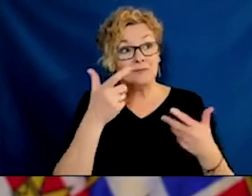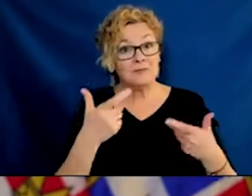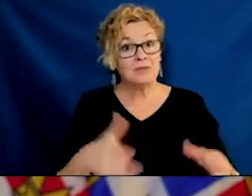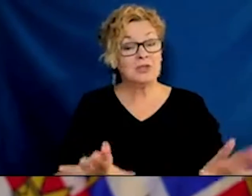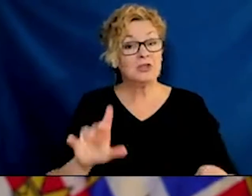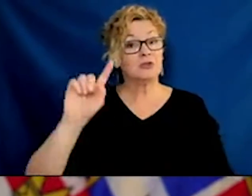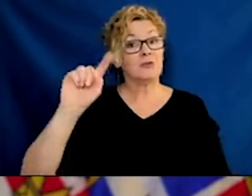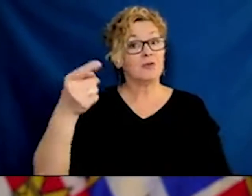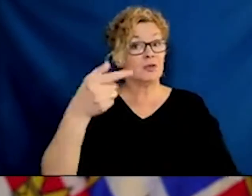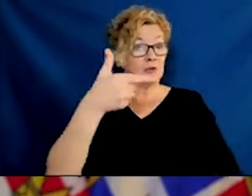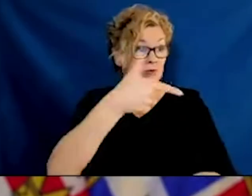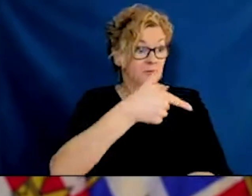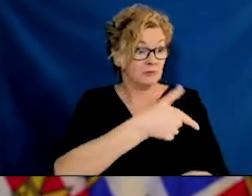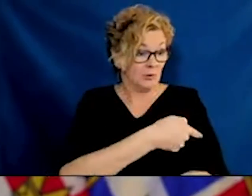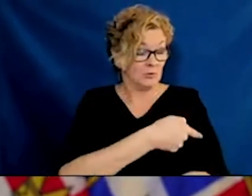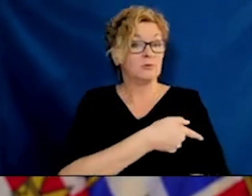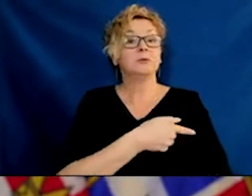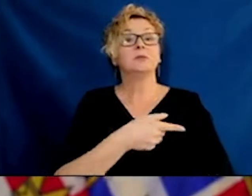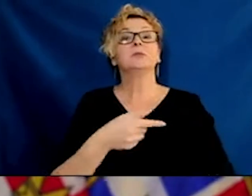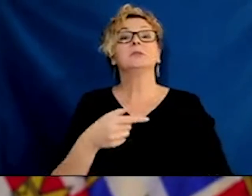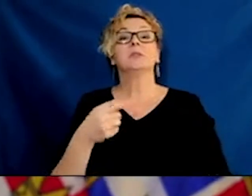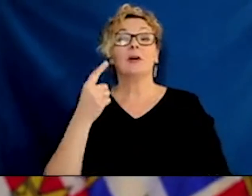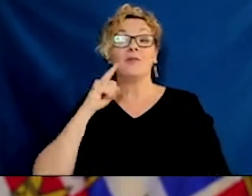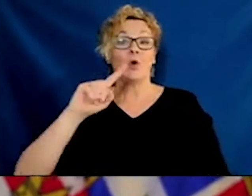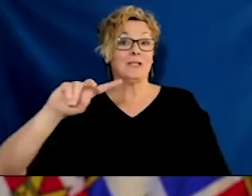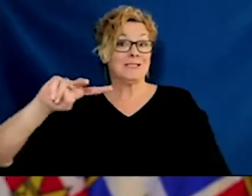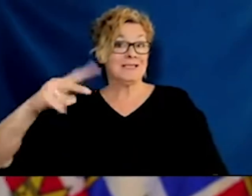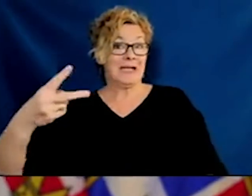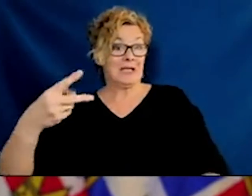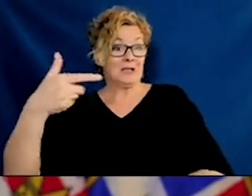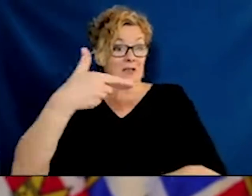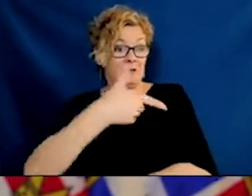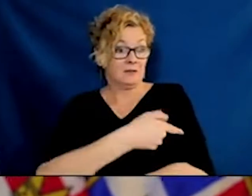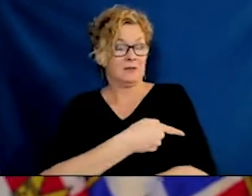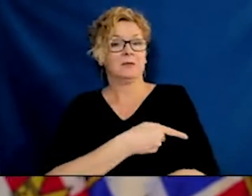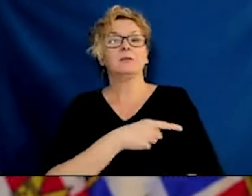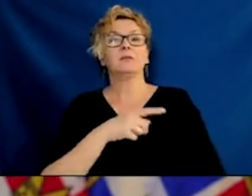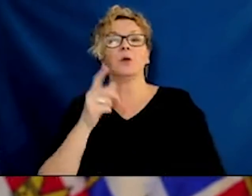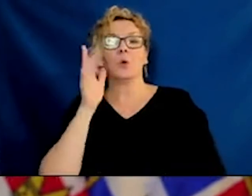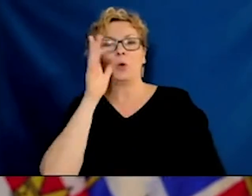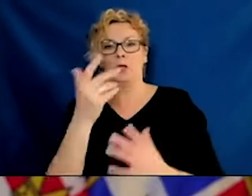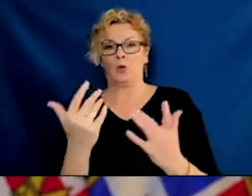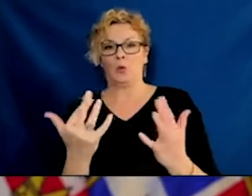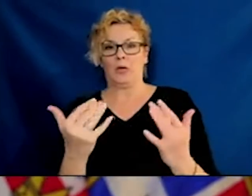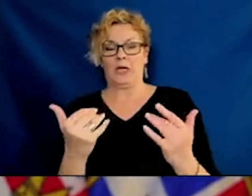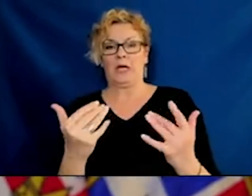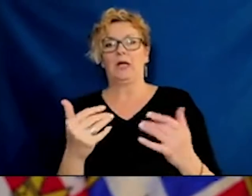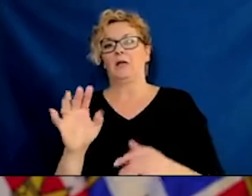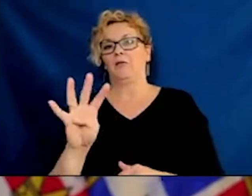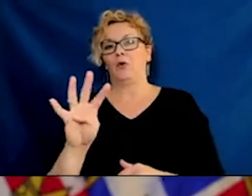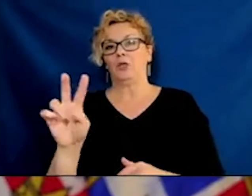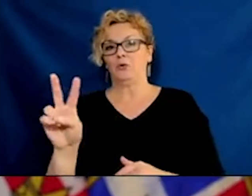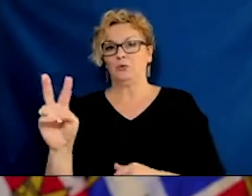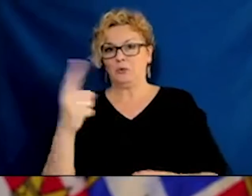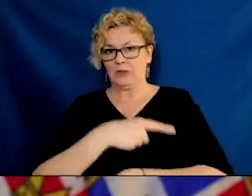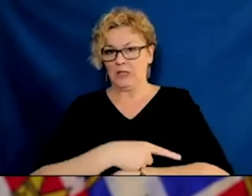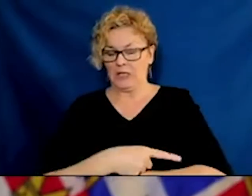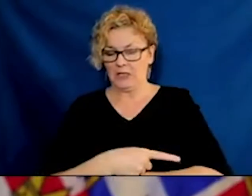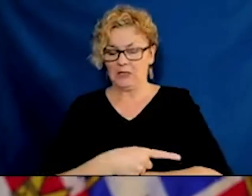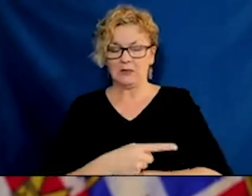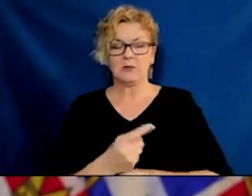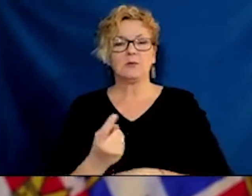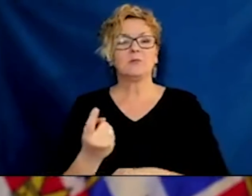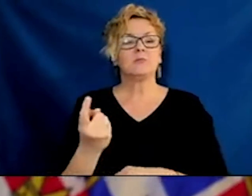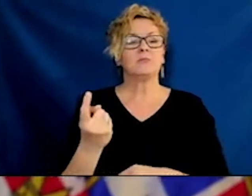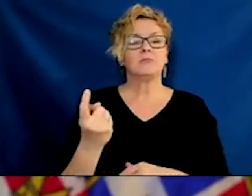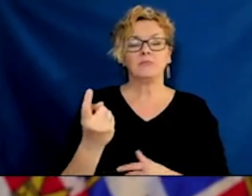and our communities. We know that addressing these, in particular, the most vulnerable people in our communities and in